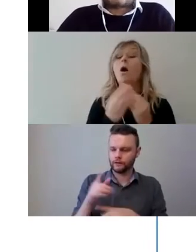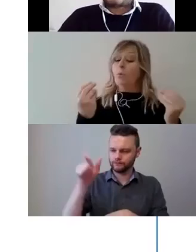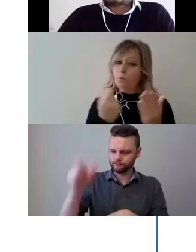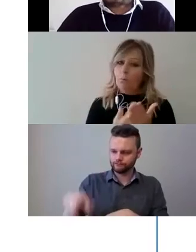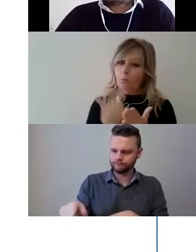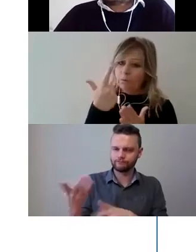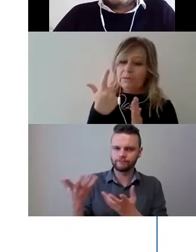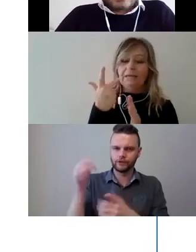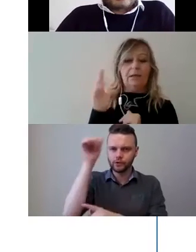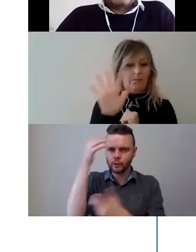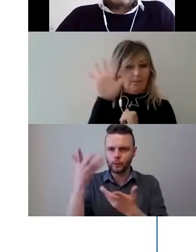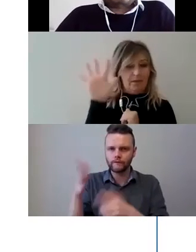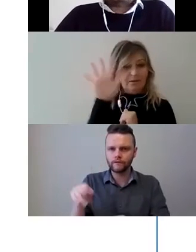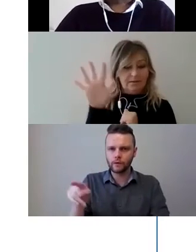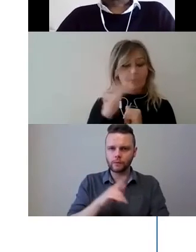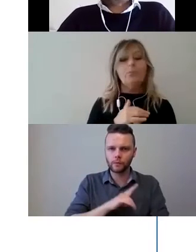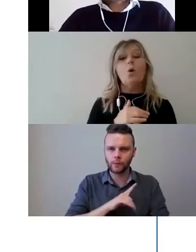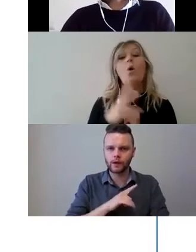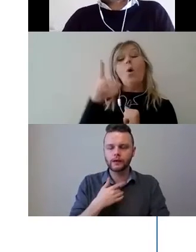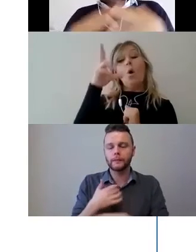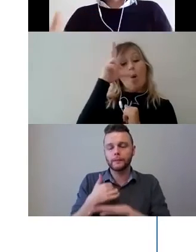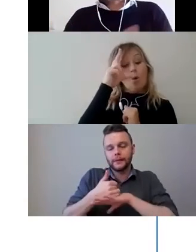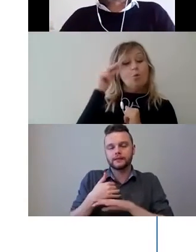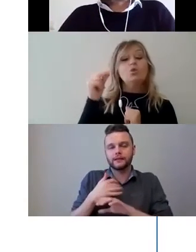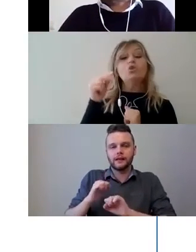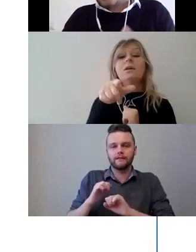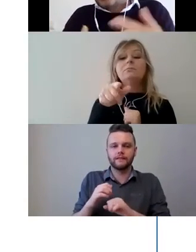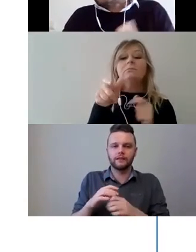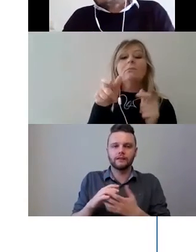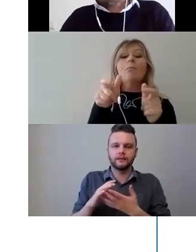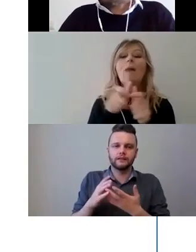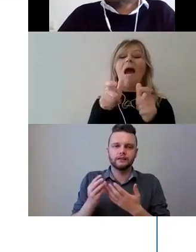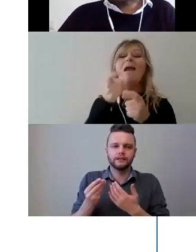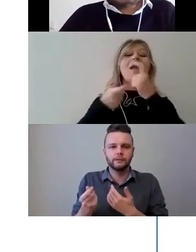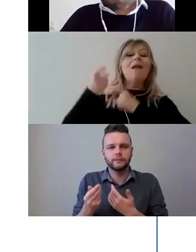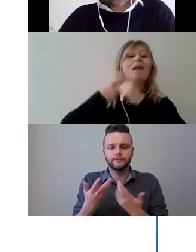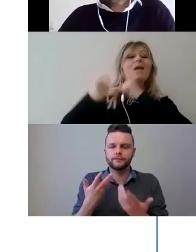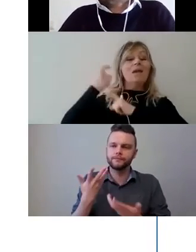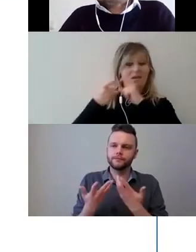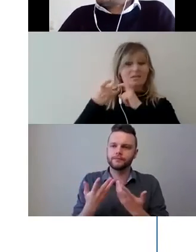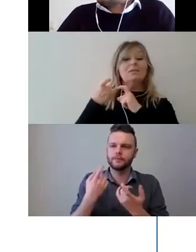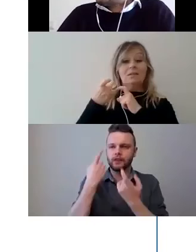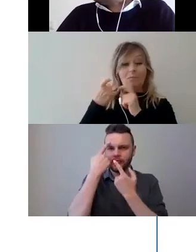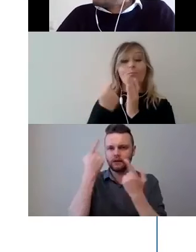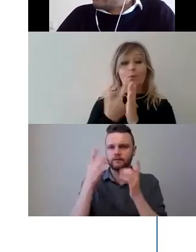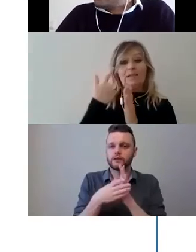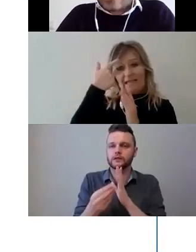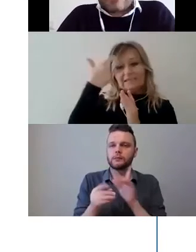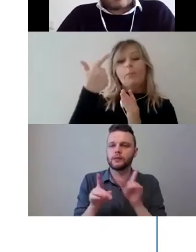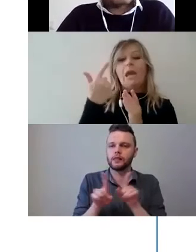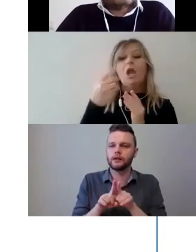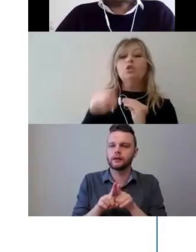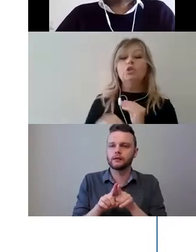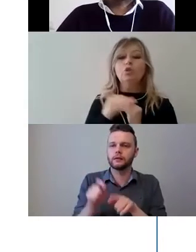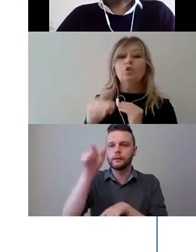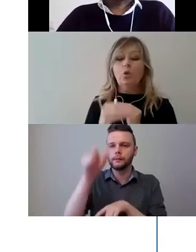migrants, because it's basically there's a dimension. Sometimes let's think, for instance, about a case of a